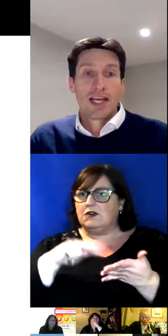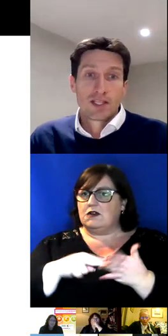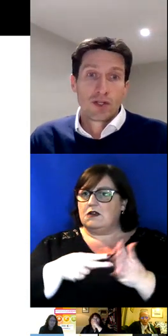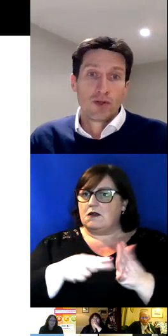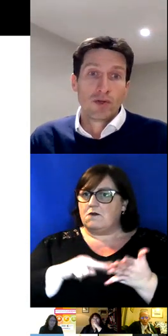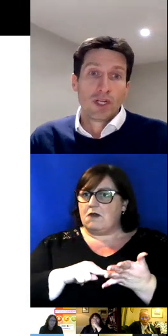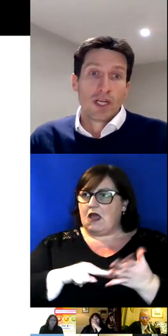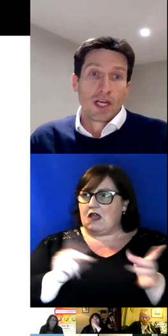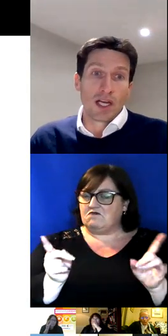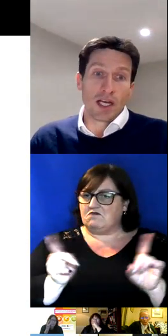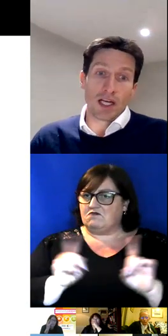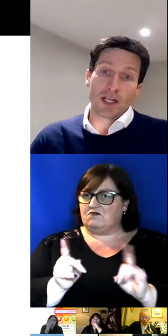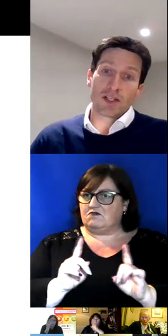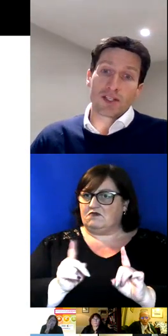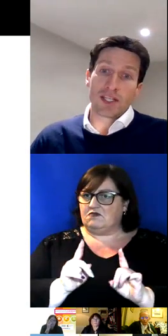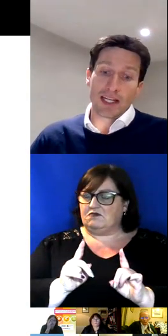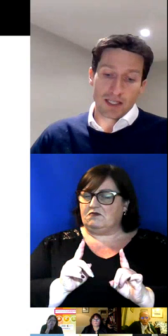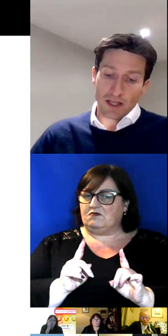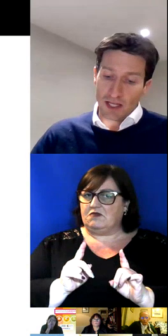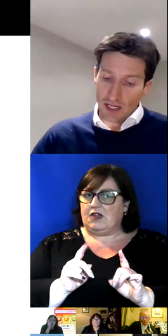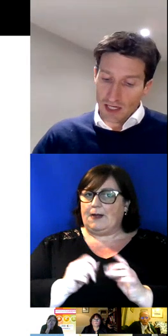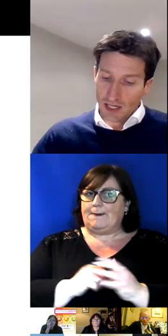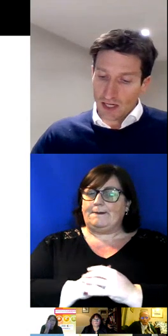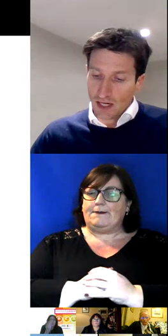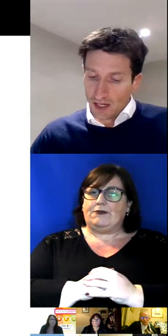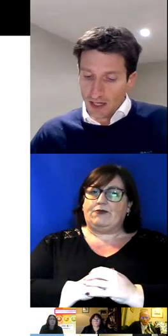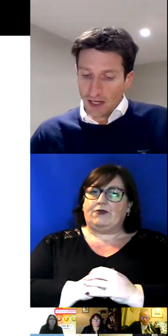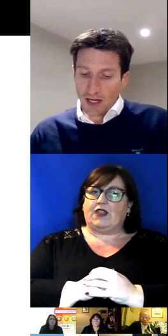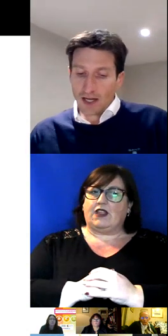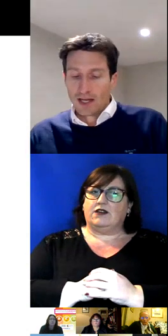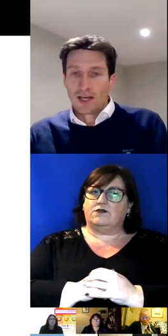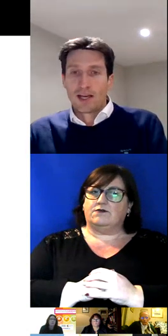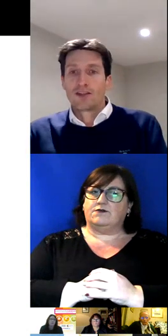It's there to set the